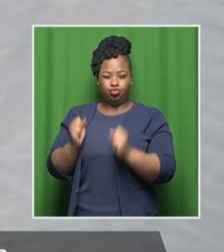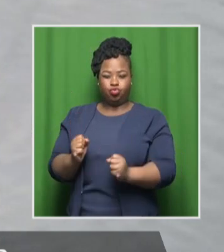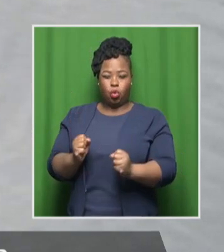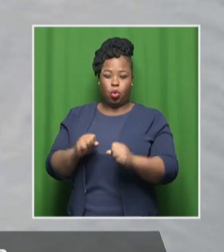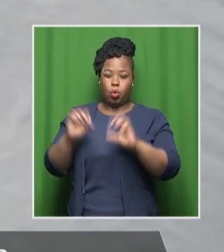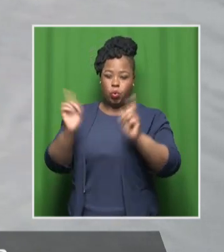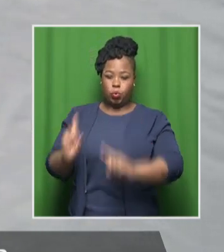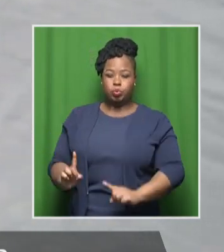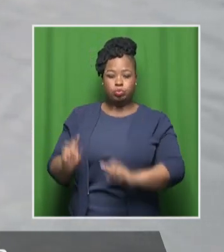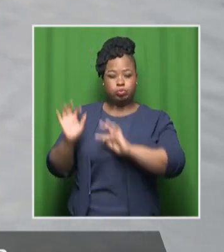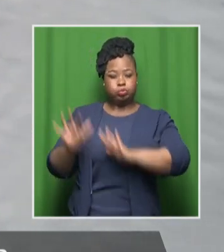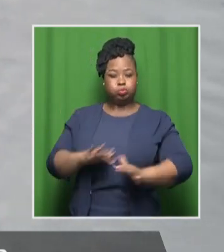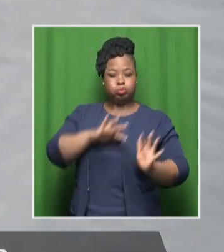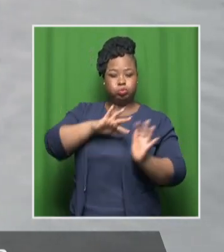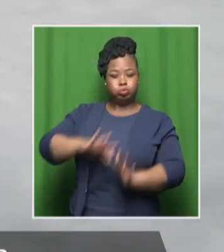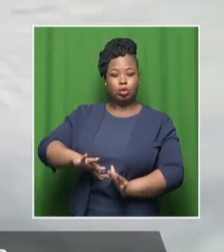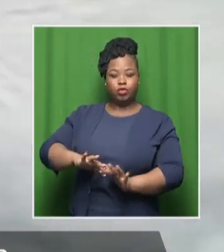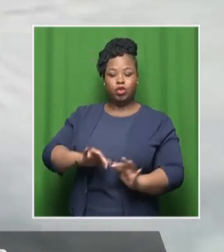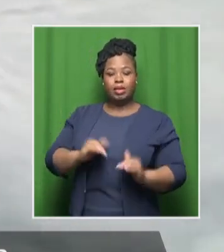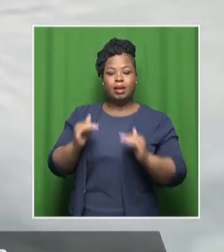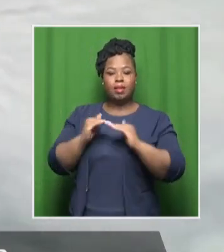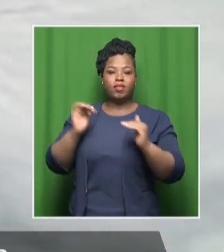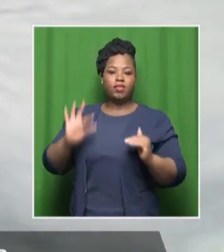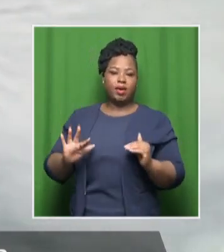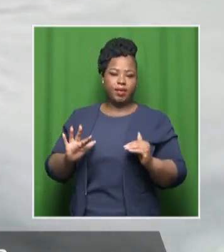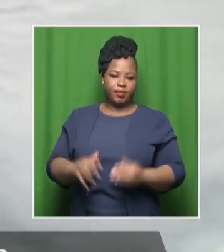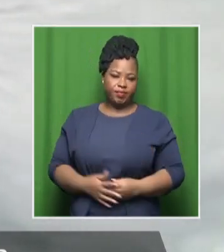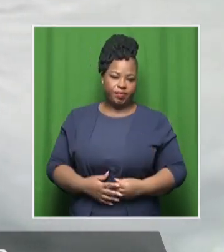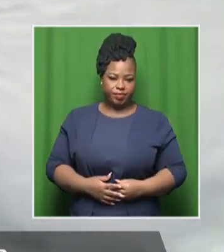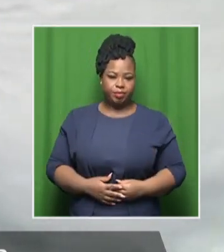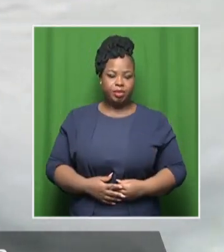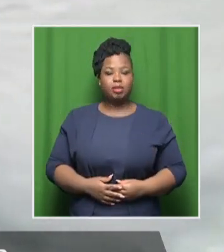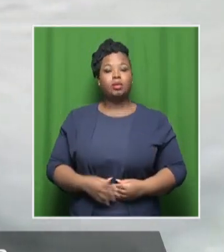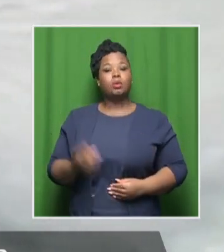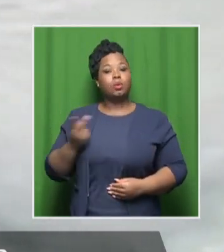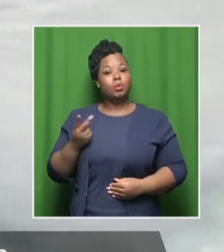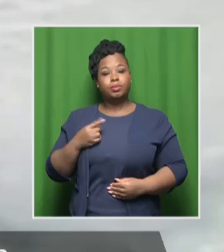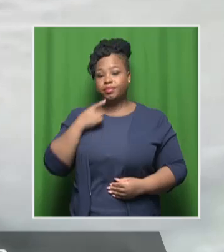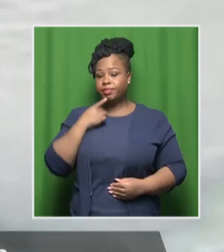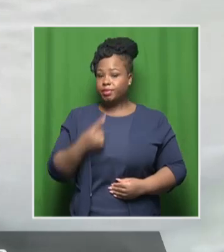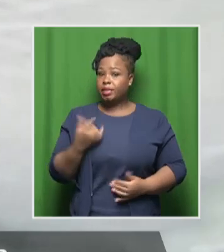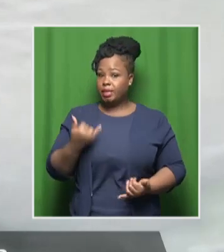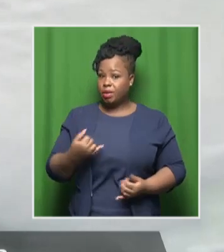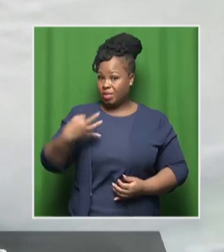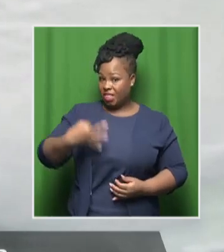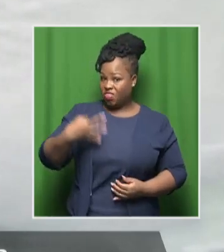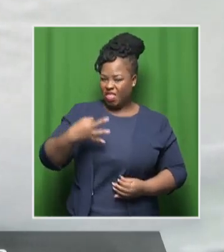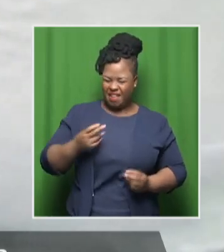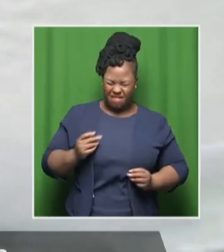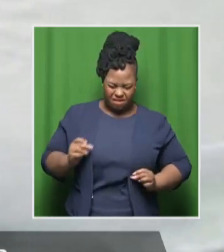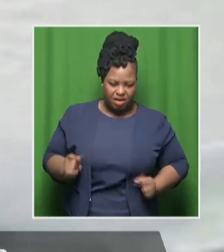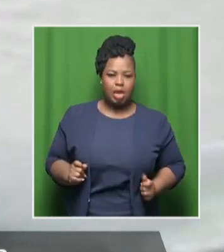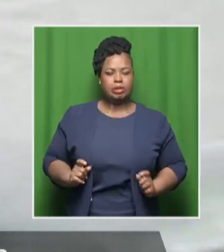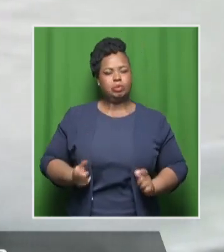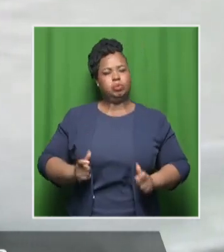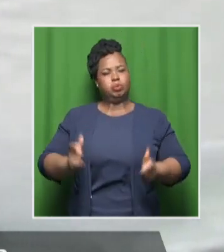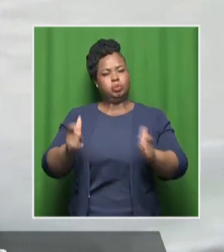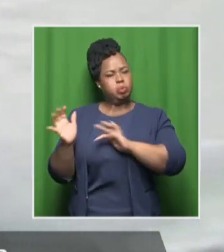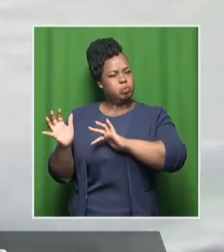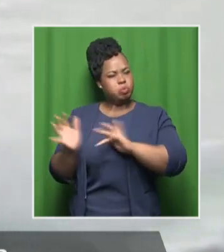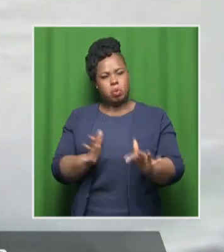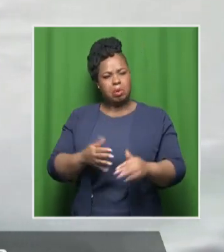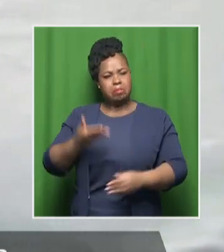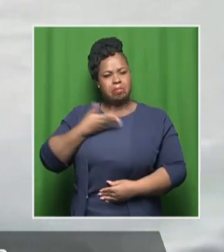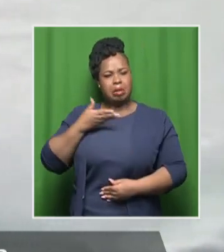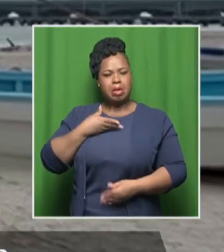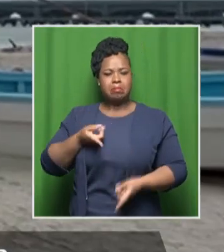on the 5-step Saffir-Simpson scale. The NHC also says it's the third fastest intensifying storm on record